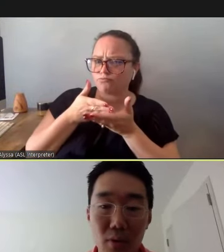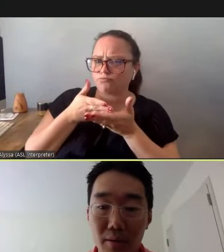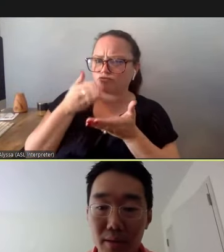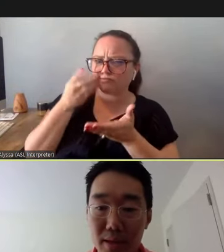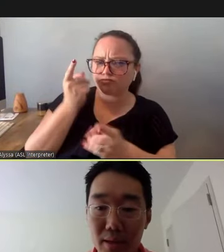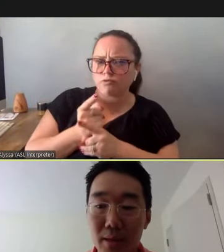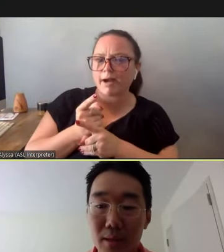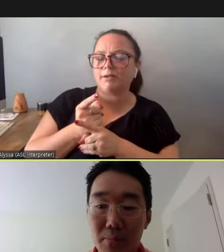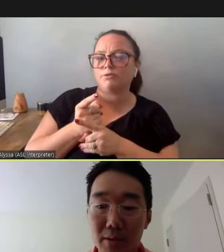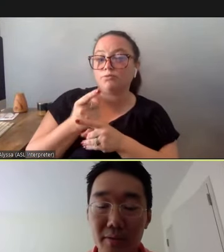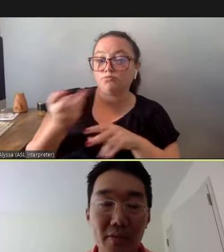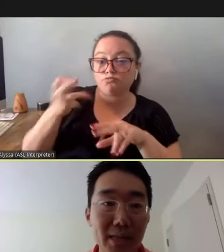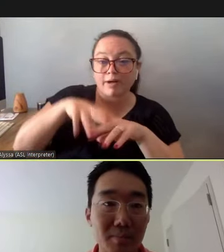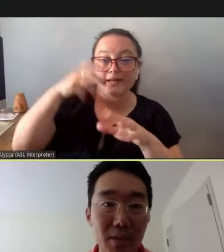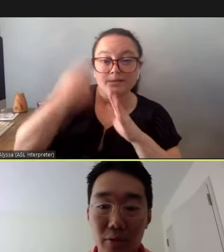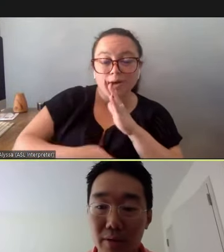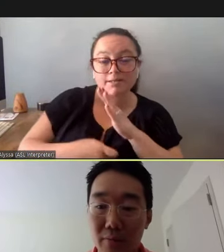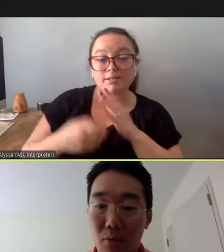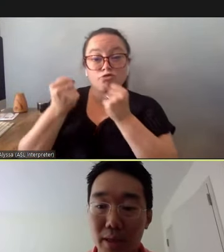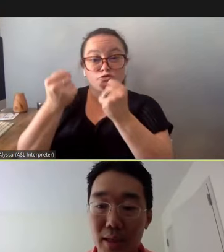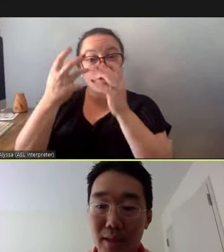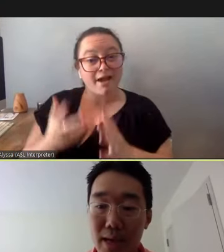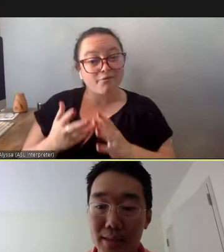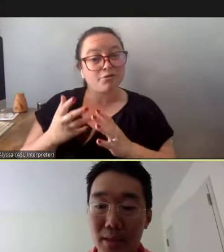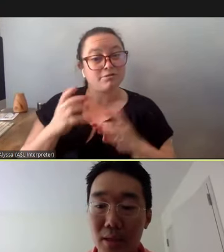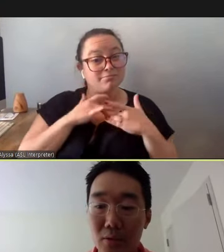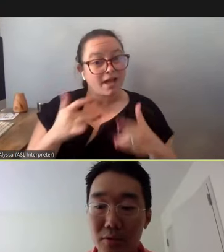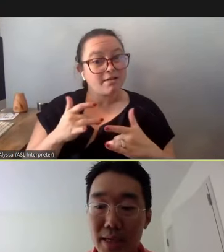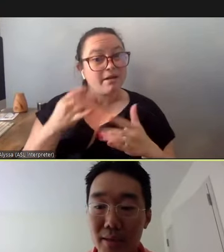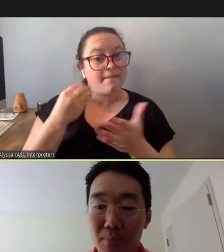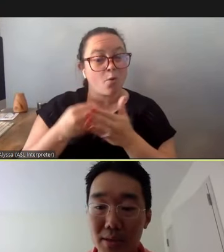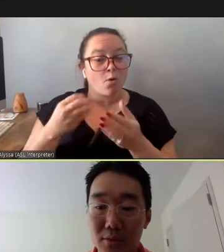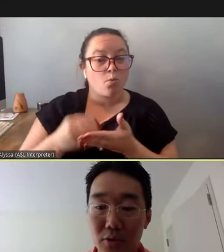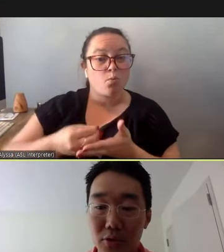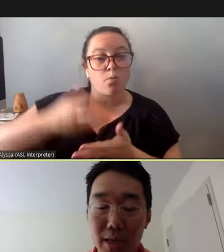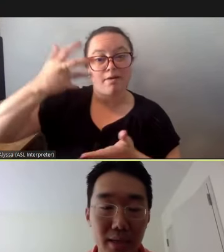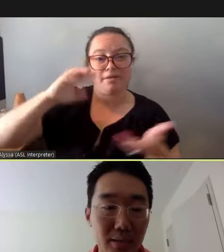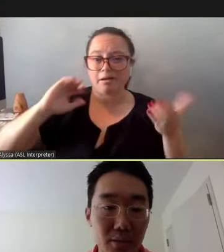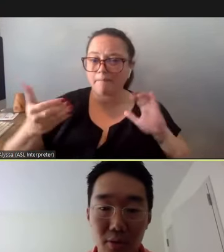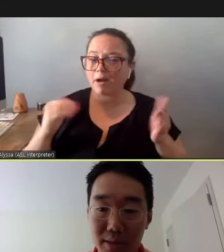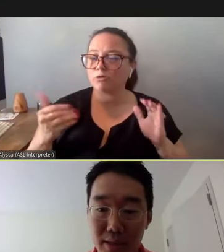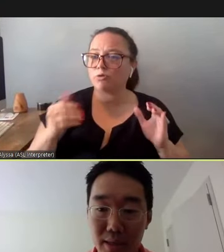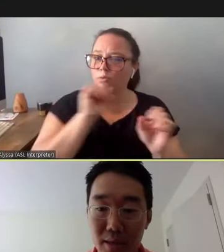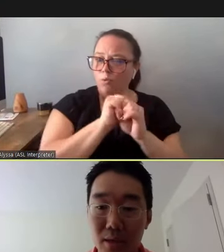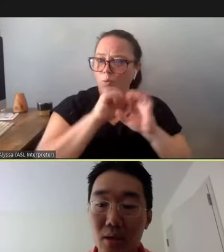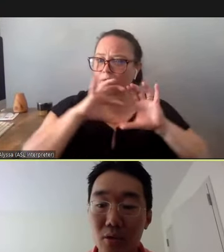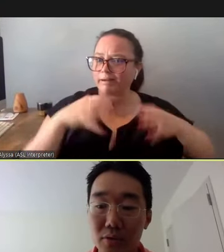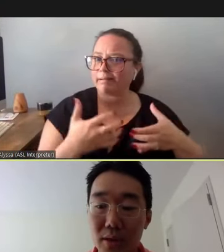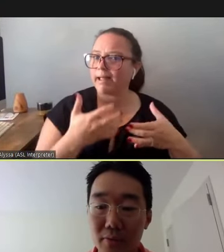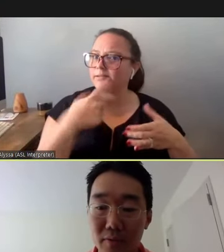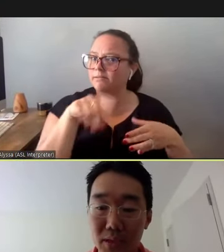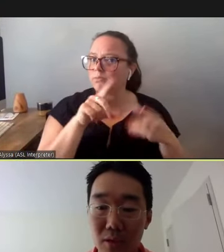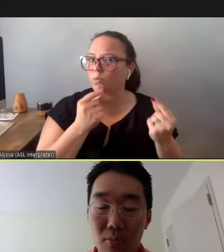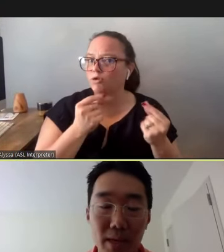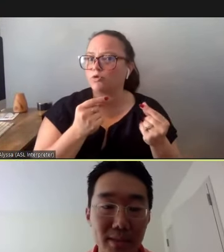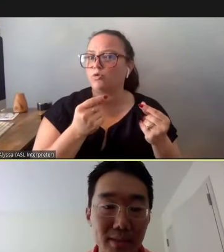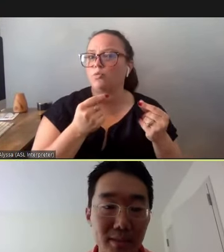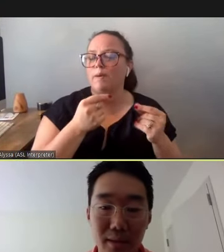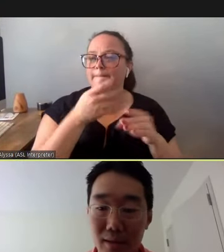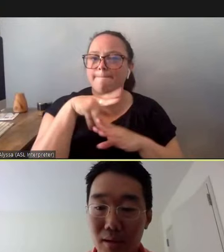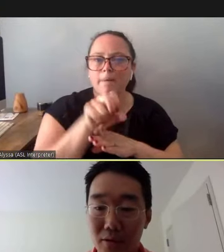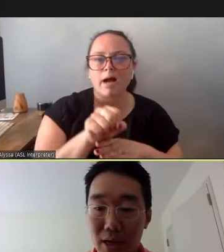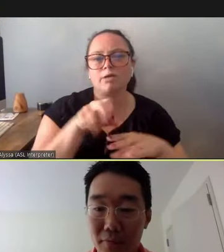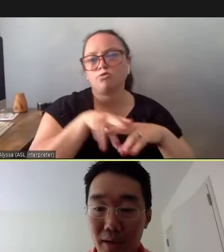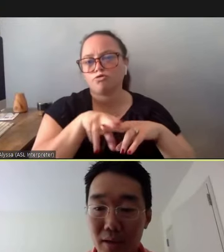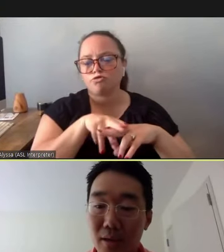overwhelmingly wealthy compared to the vast majority of the working class who take the bus or train into New York City, who suffer from slow buses